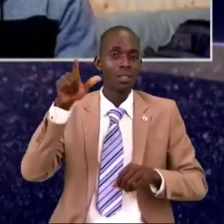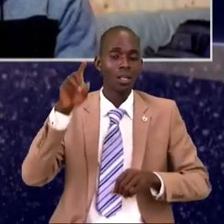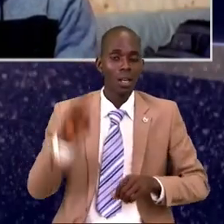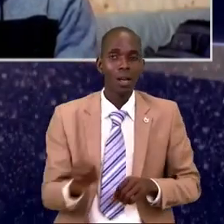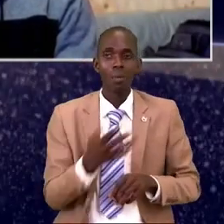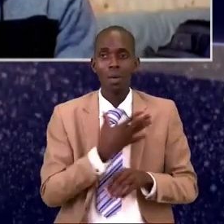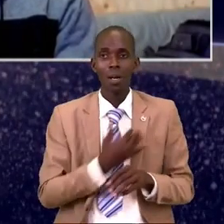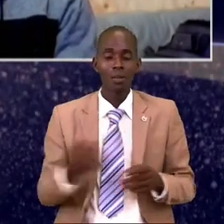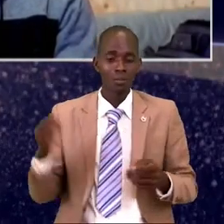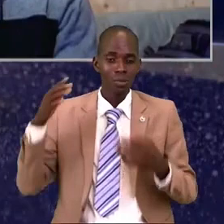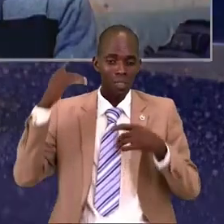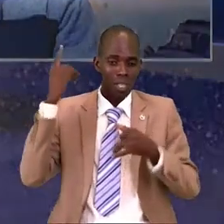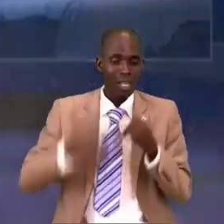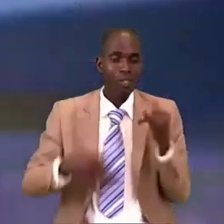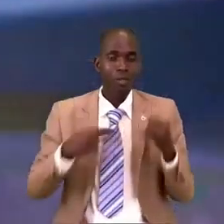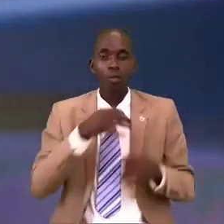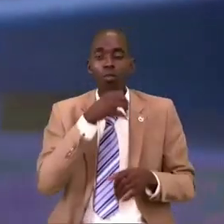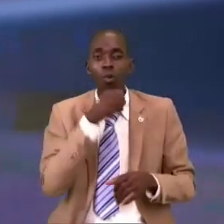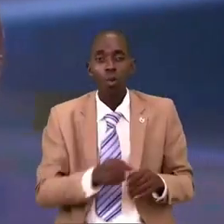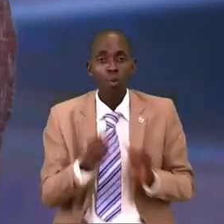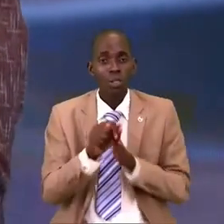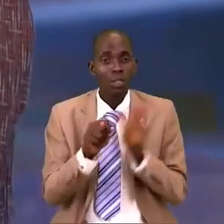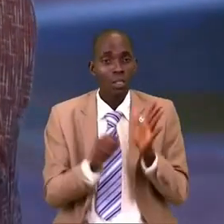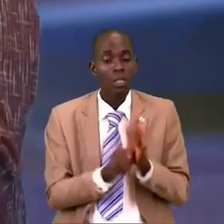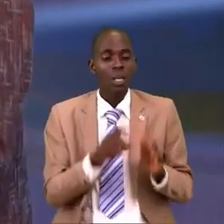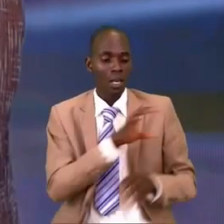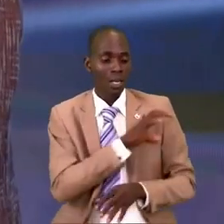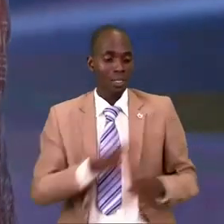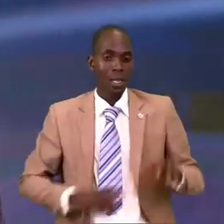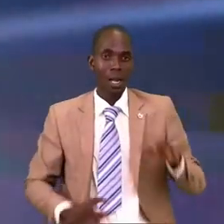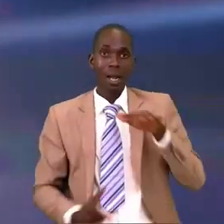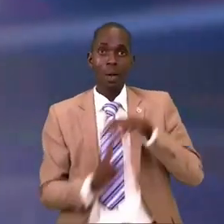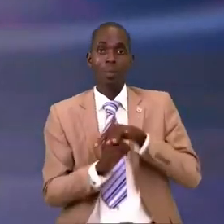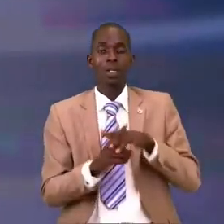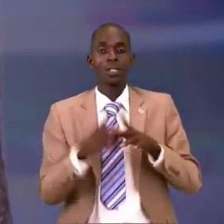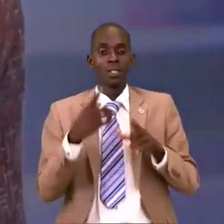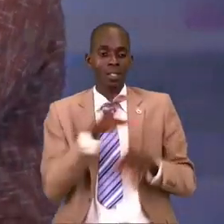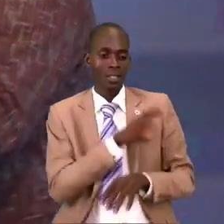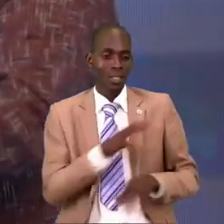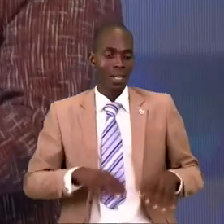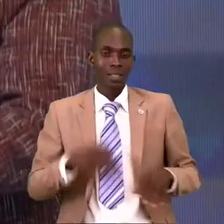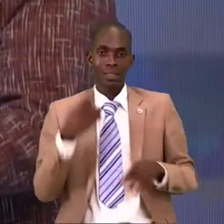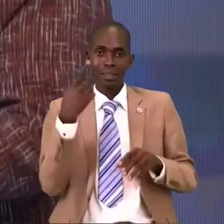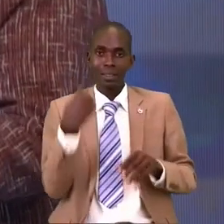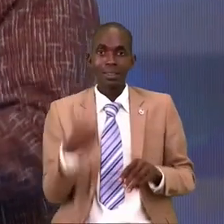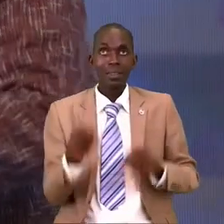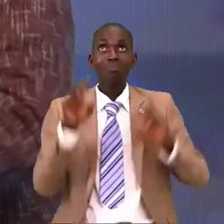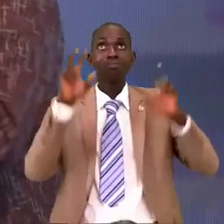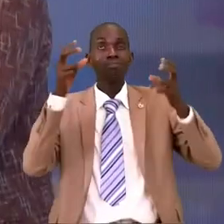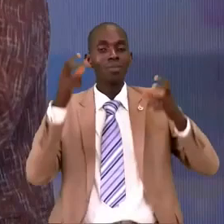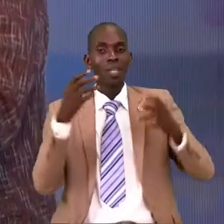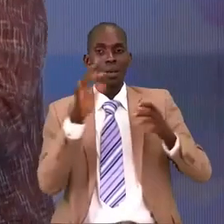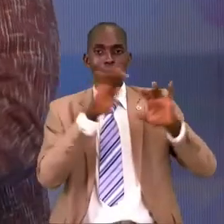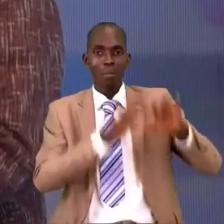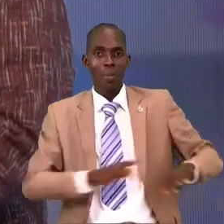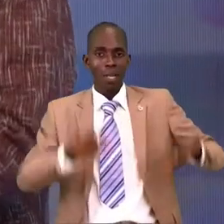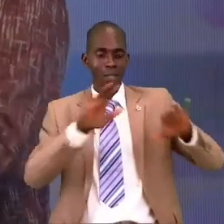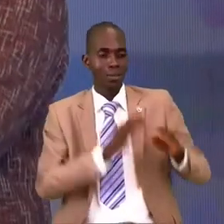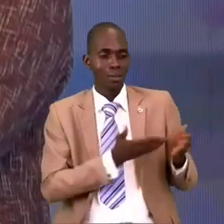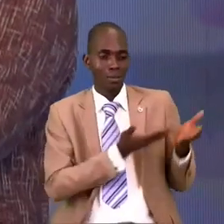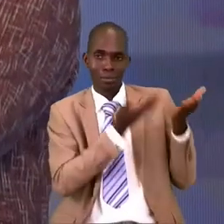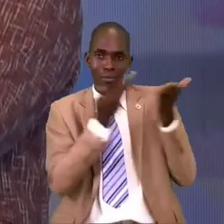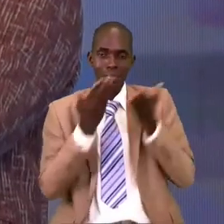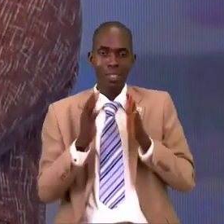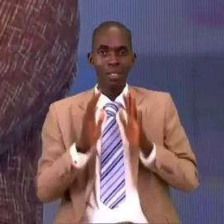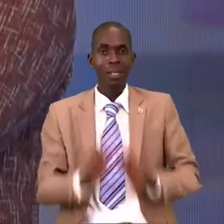the worst of sinners, he healed the worst of sicknesses, and he didn't ask for any pay, he didn't ask for